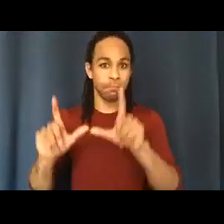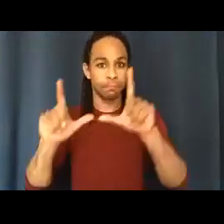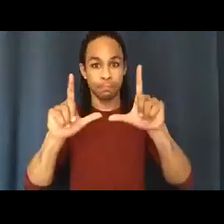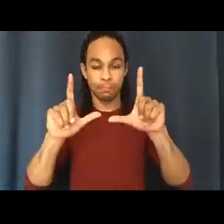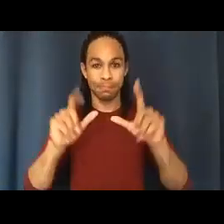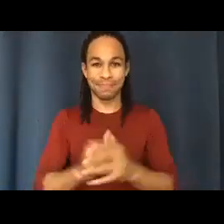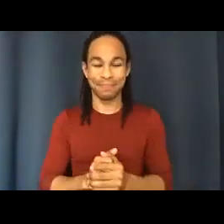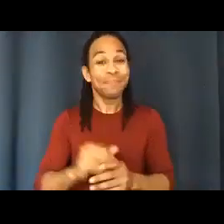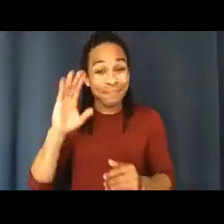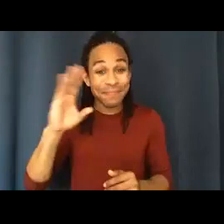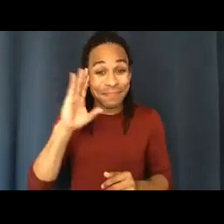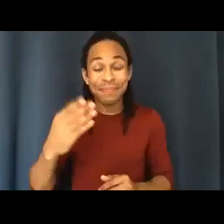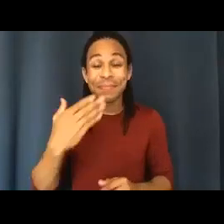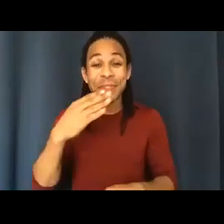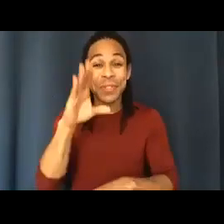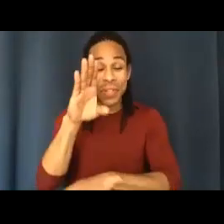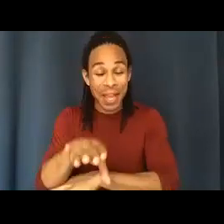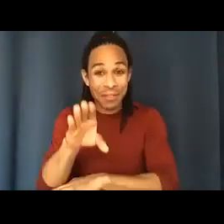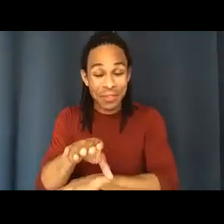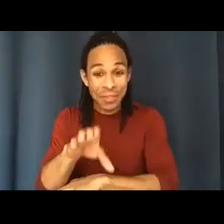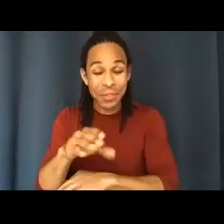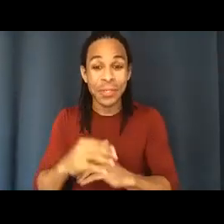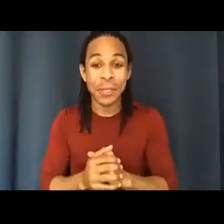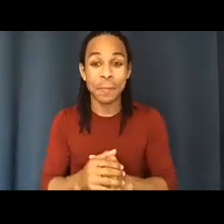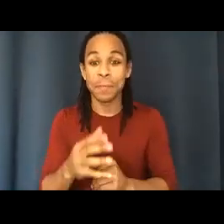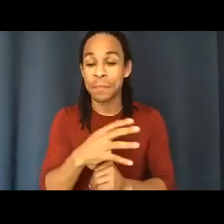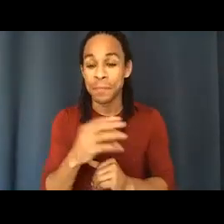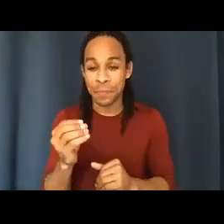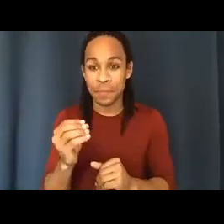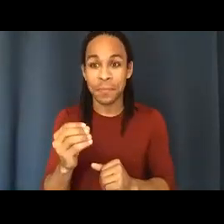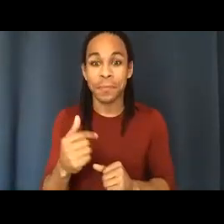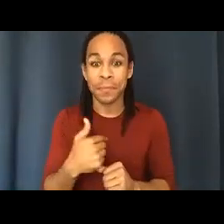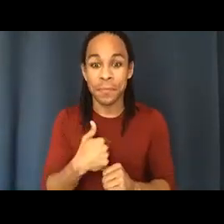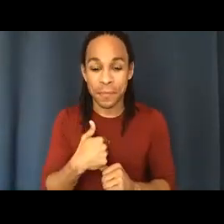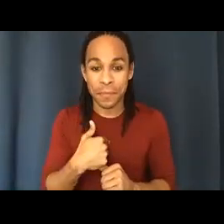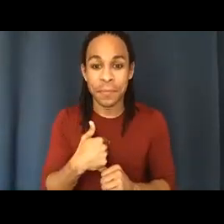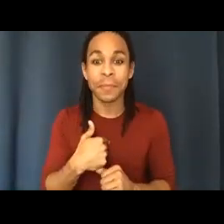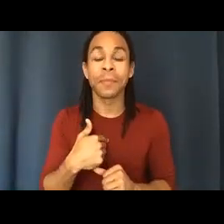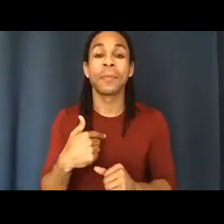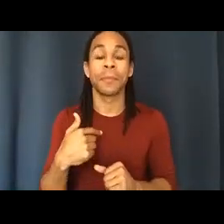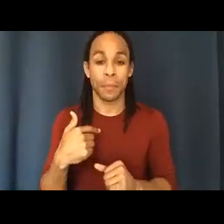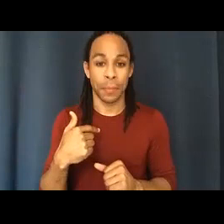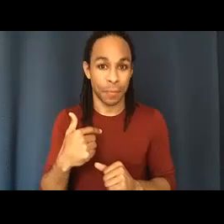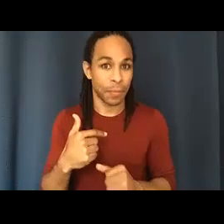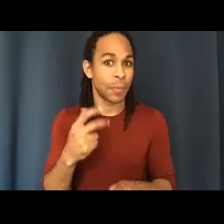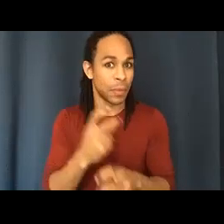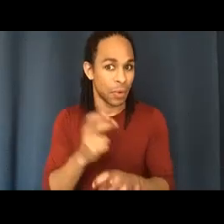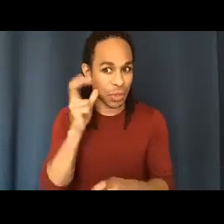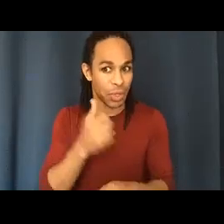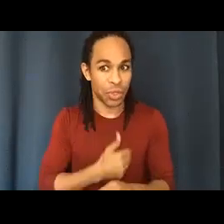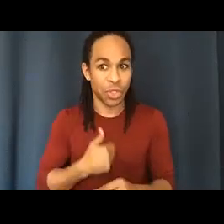Good afternoon, and I'm a journalist, communication strategist, and also the founder for Emihil